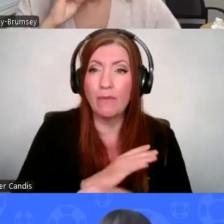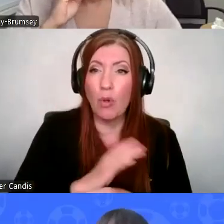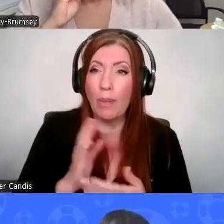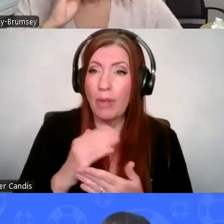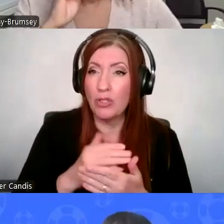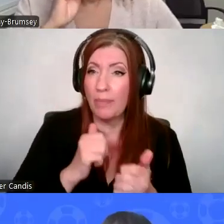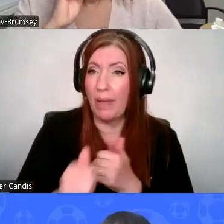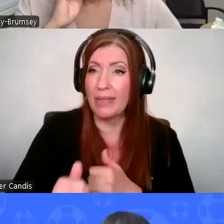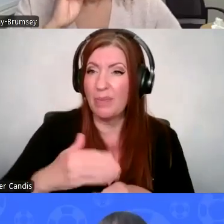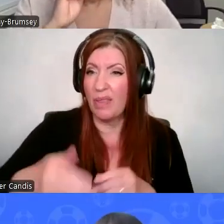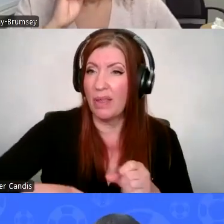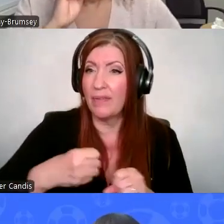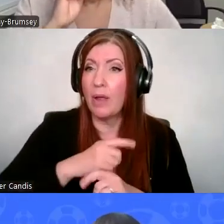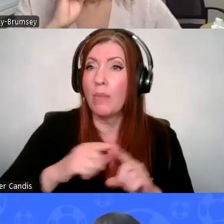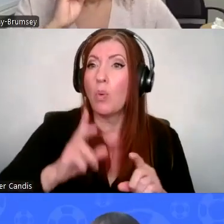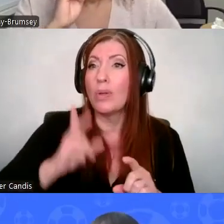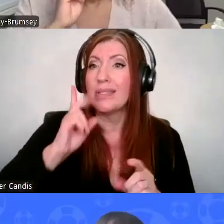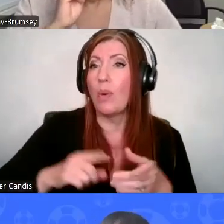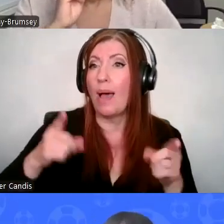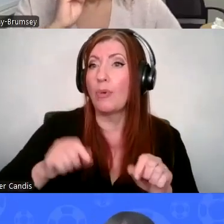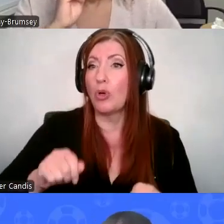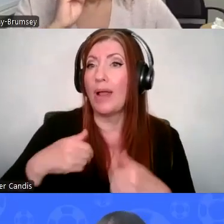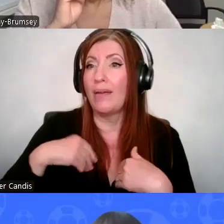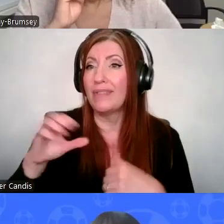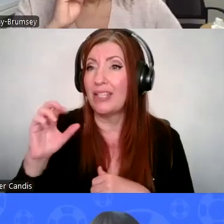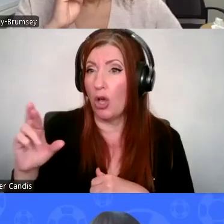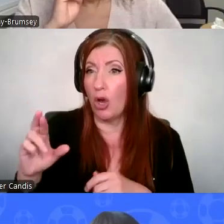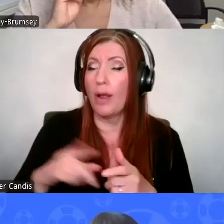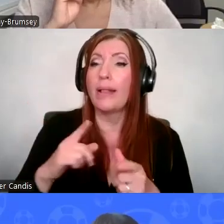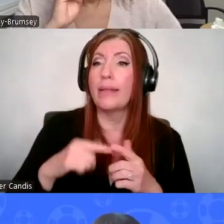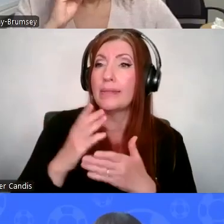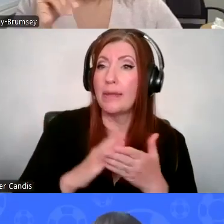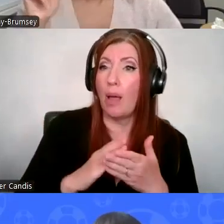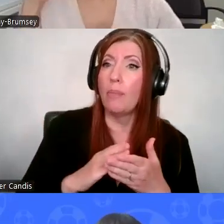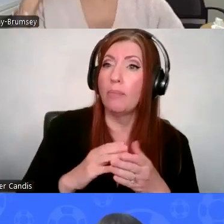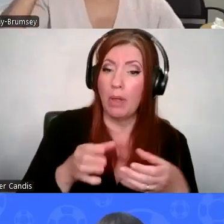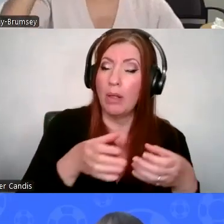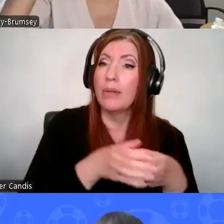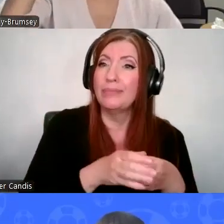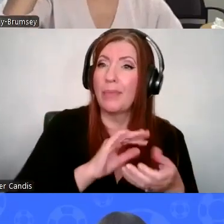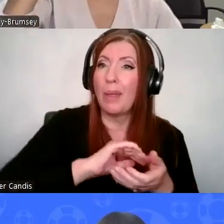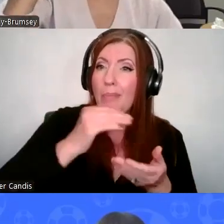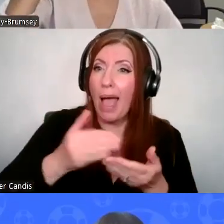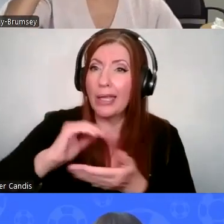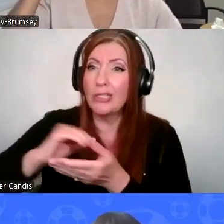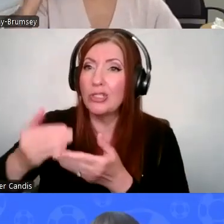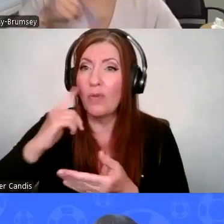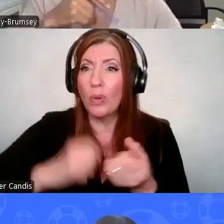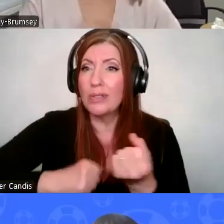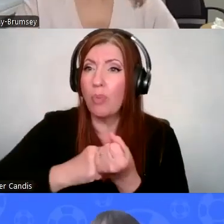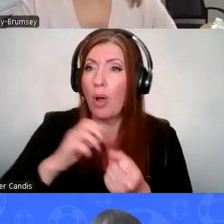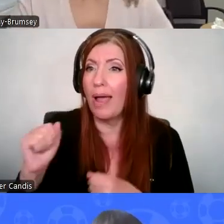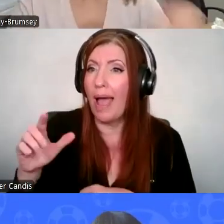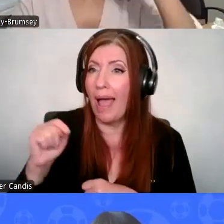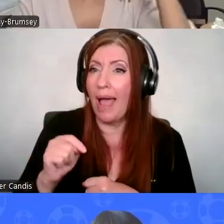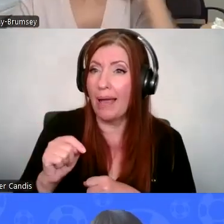this year, but we will see about that. There could be a CR. And then also there might be some packages coming through. The Support Act package is one big